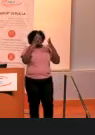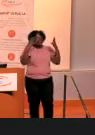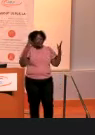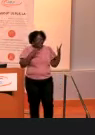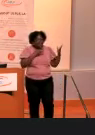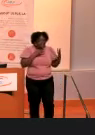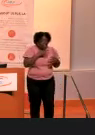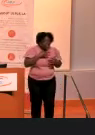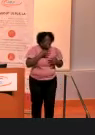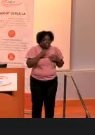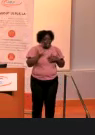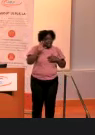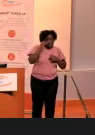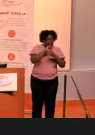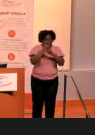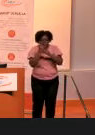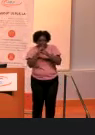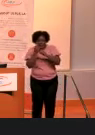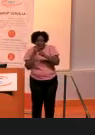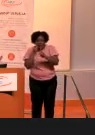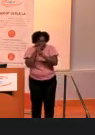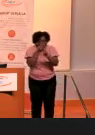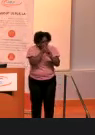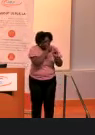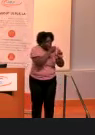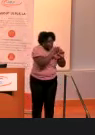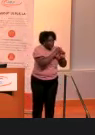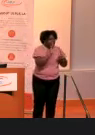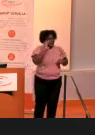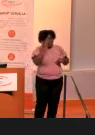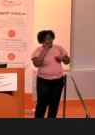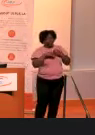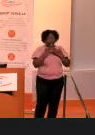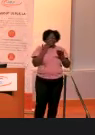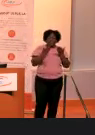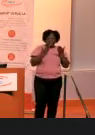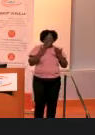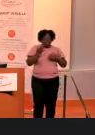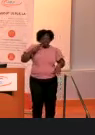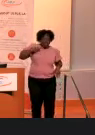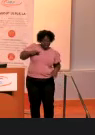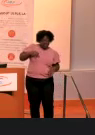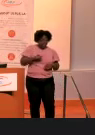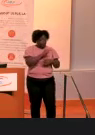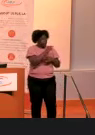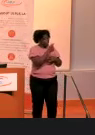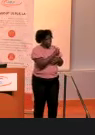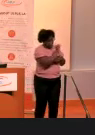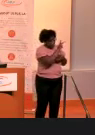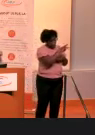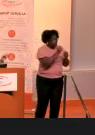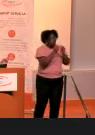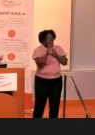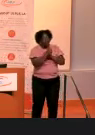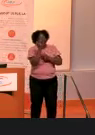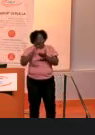case studies that look like it's effective. Dr. Wallace was talking earlier that it may have some beneficial effects on the immune system. Wow.